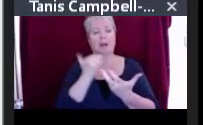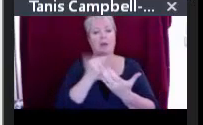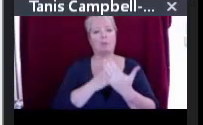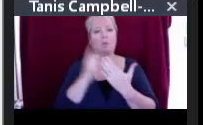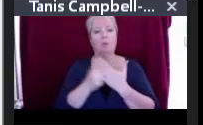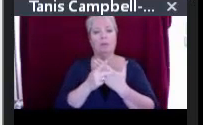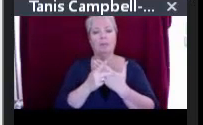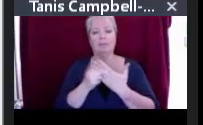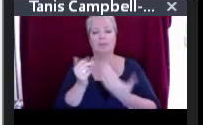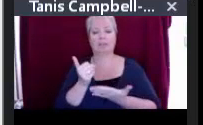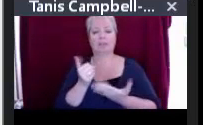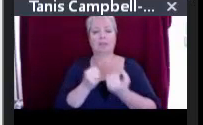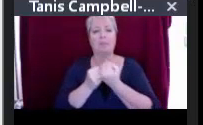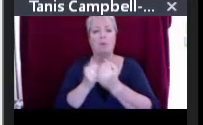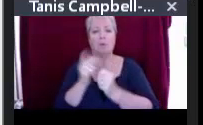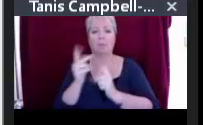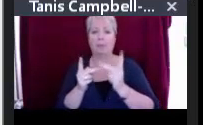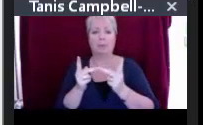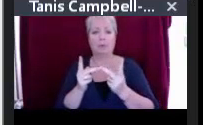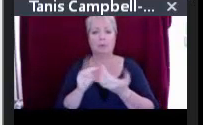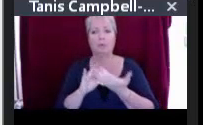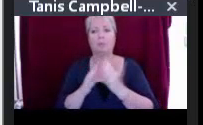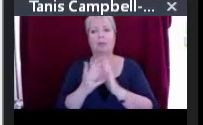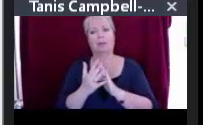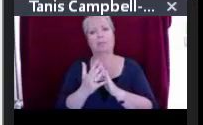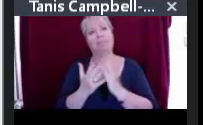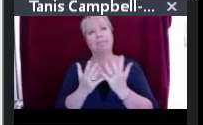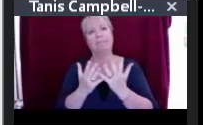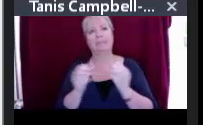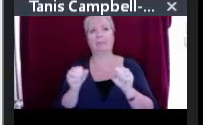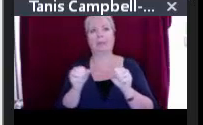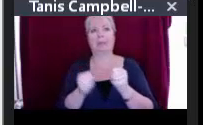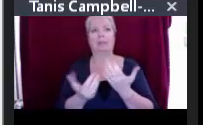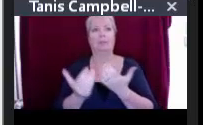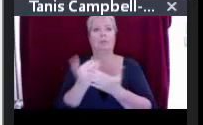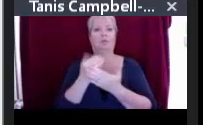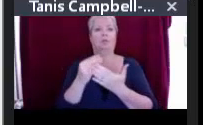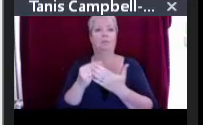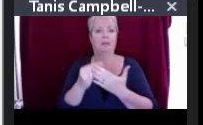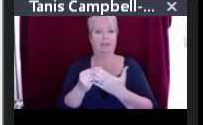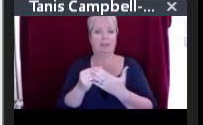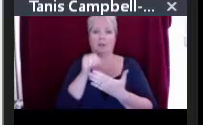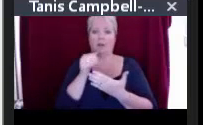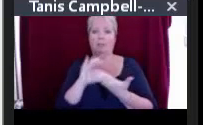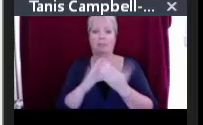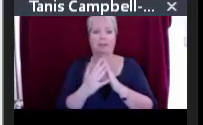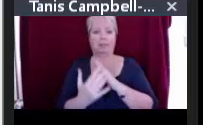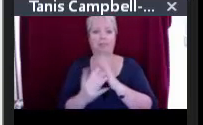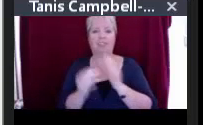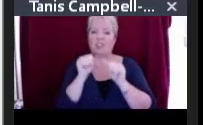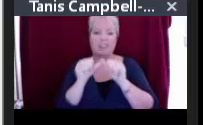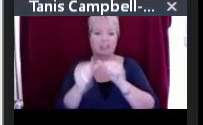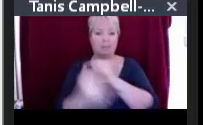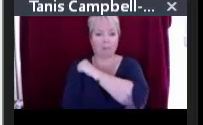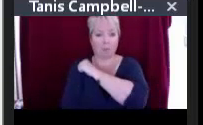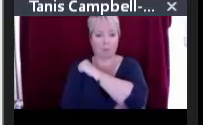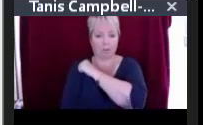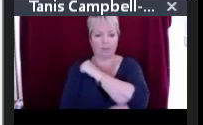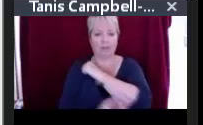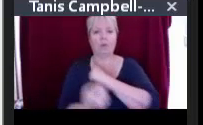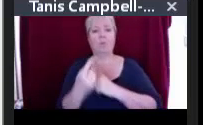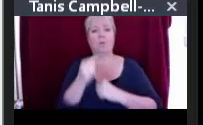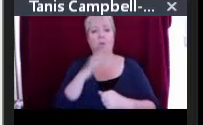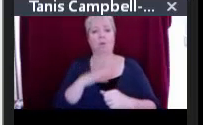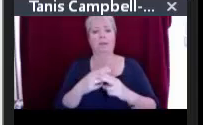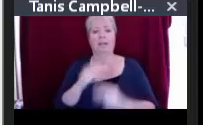said, "It has been very difficult to come to terms with the changes in my life since the accident that left me with a brain injury 3